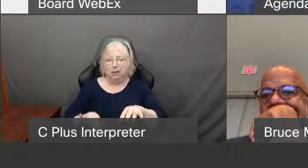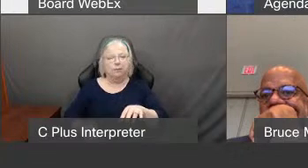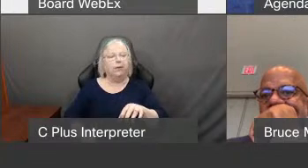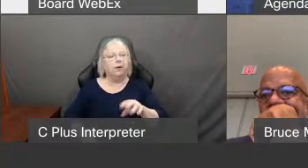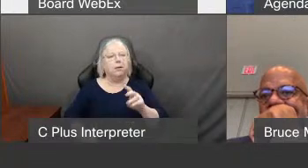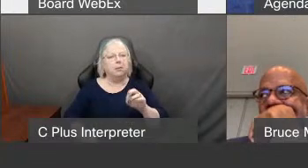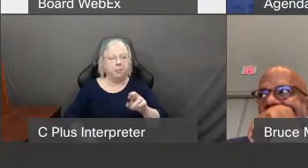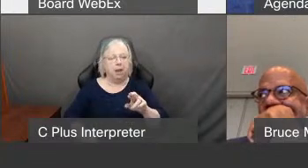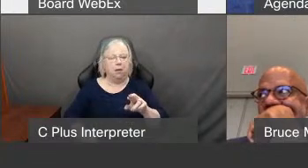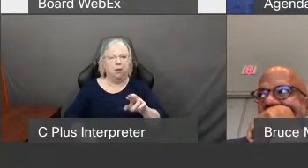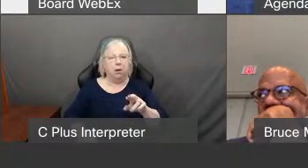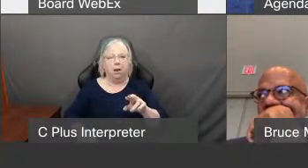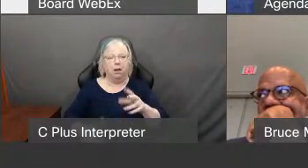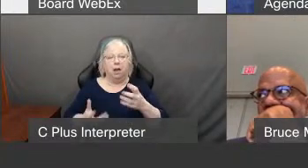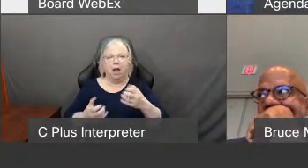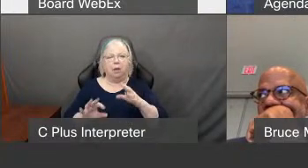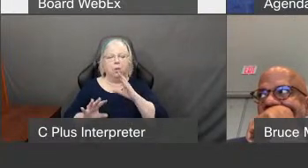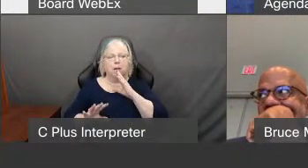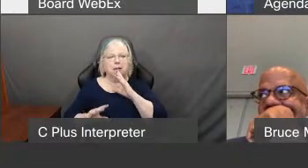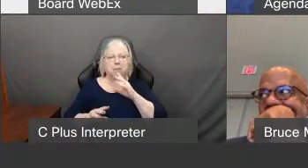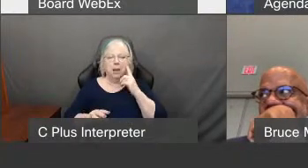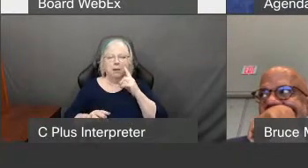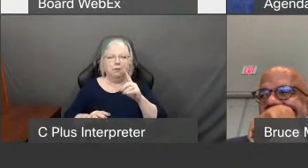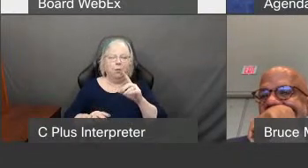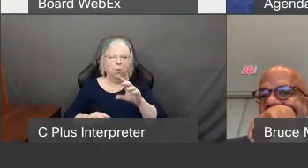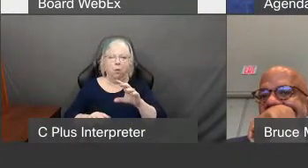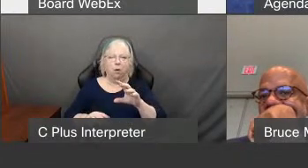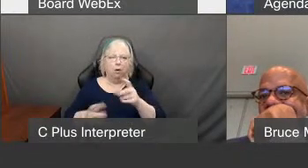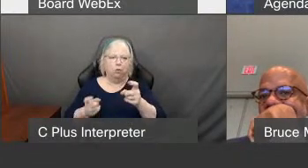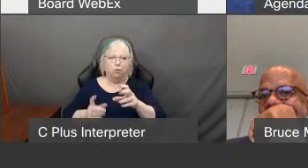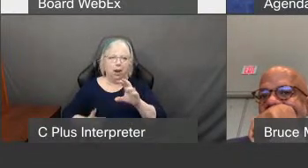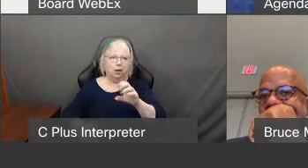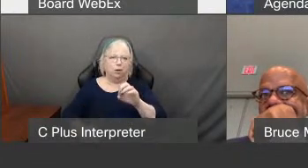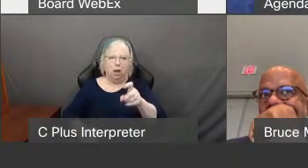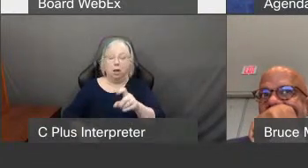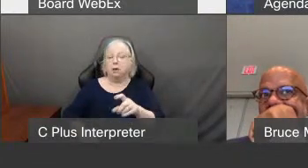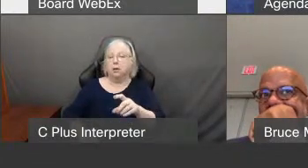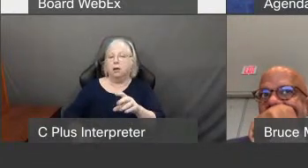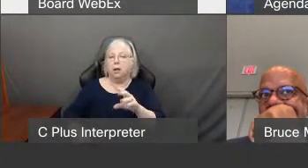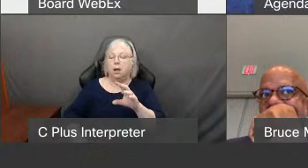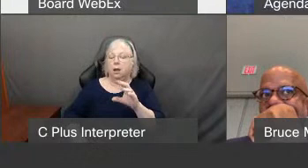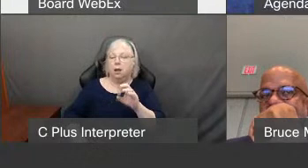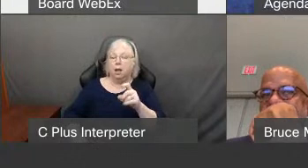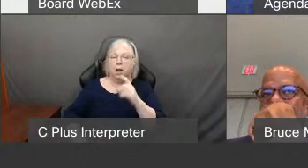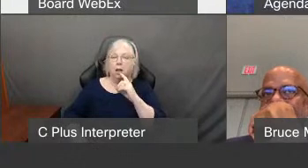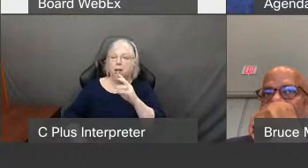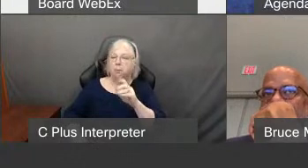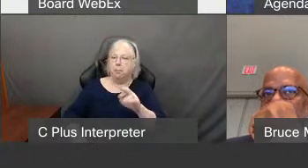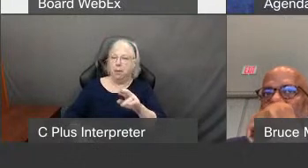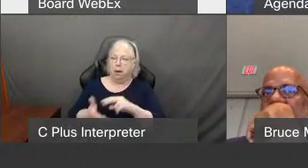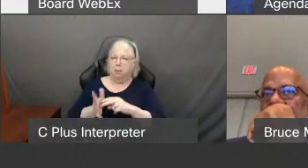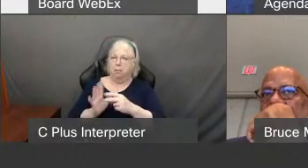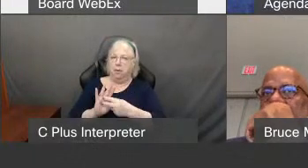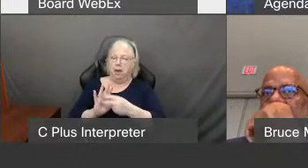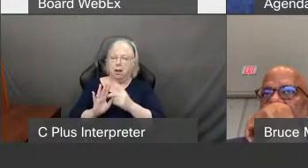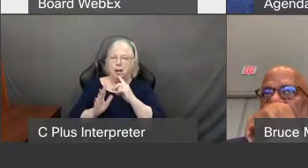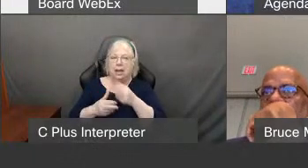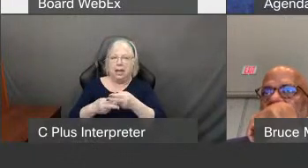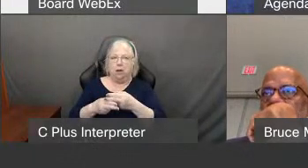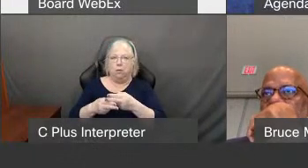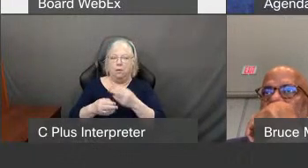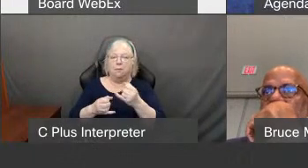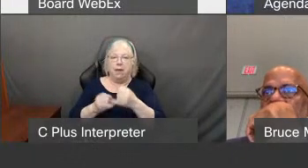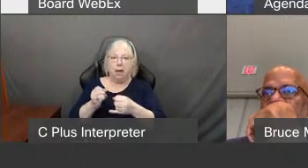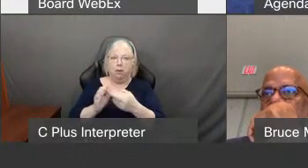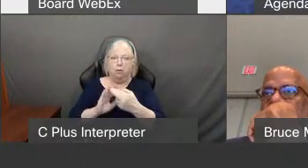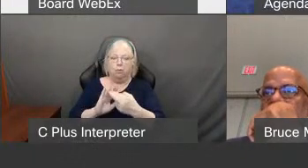can share. I don't want to speak for her, because I... The mayor was referring to it, that the interim final